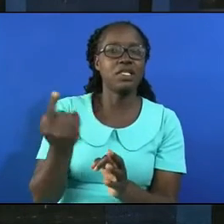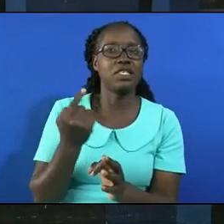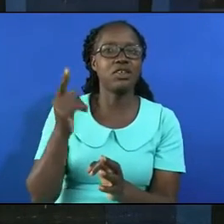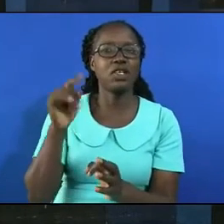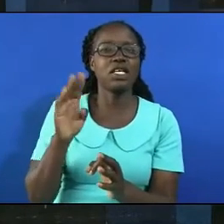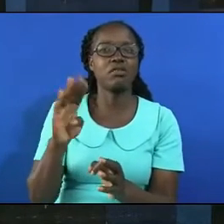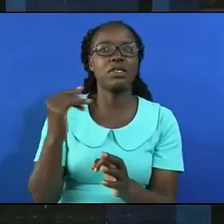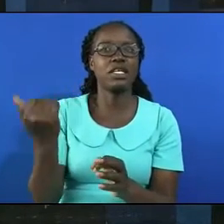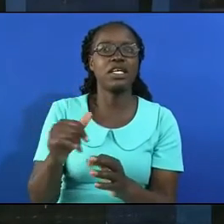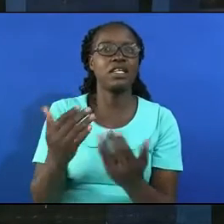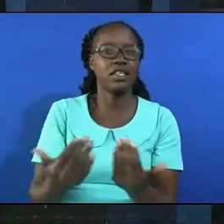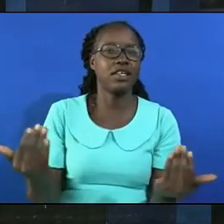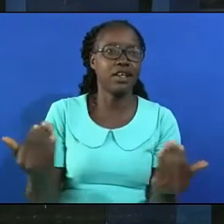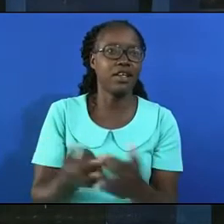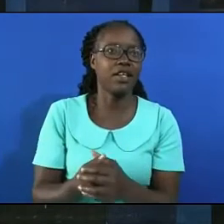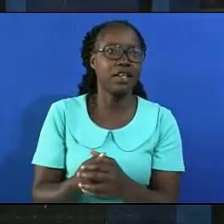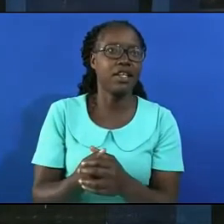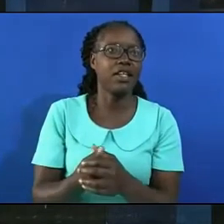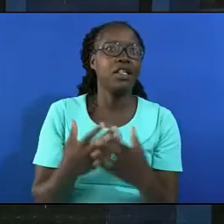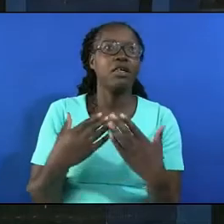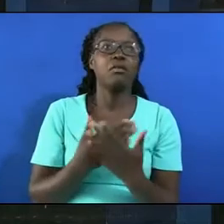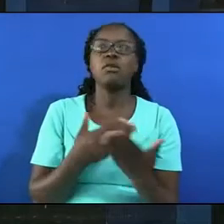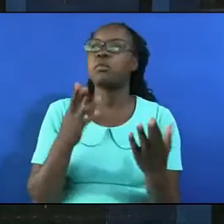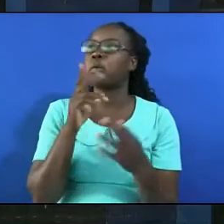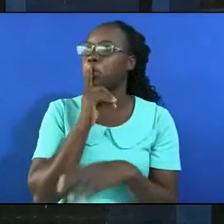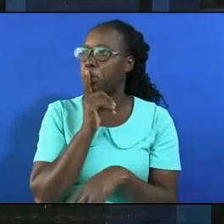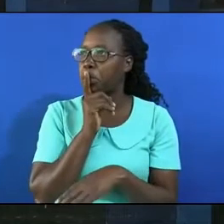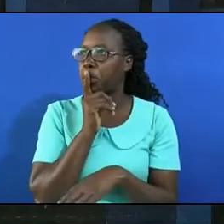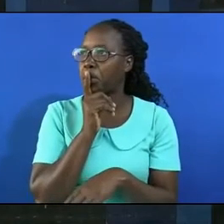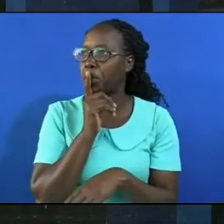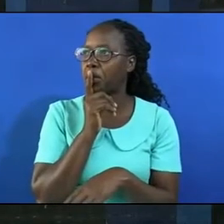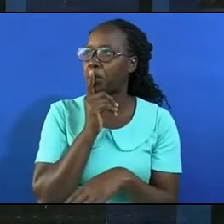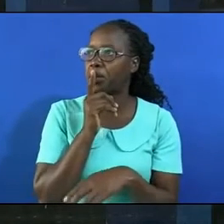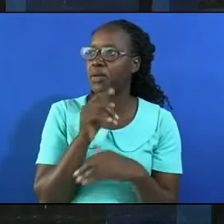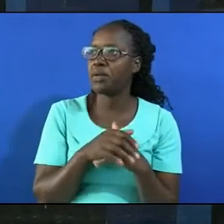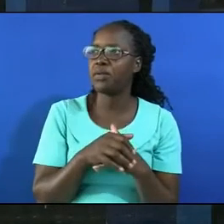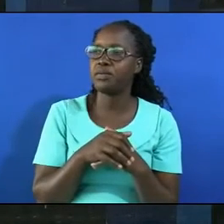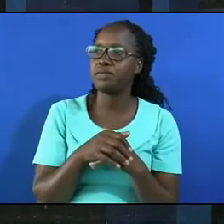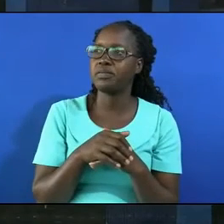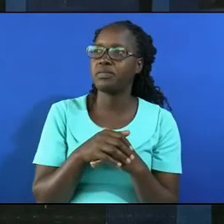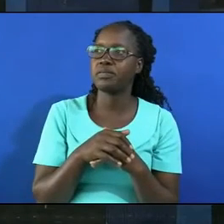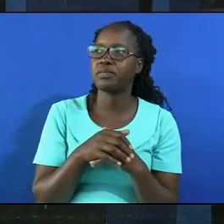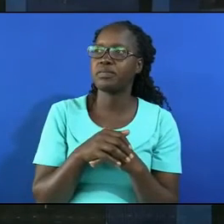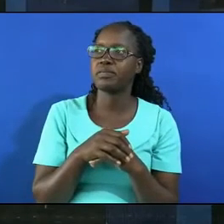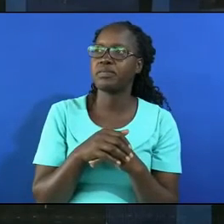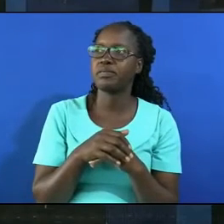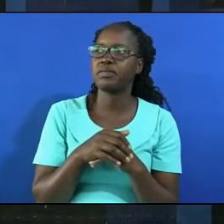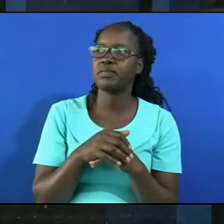single, there are people who are not responding. If you can't be single,